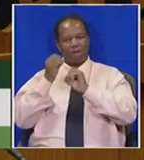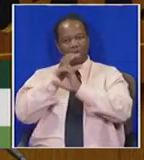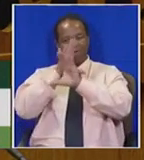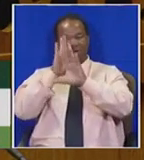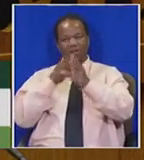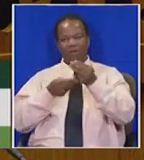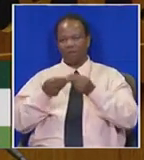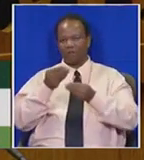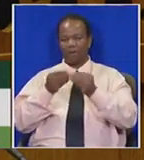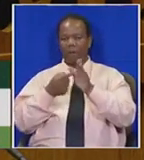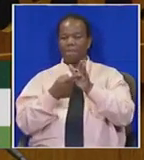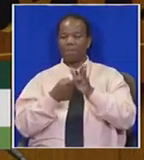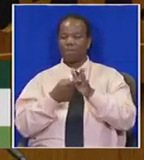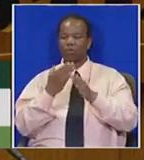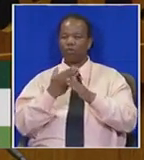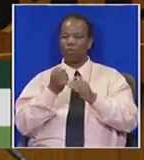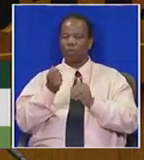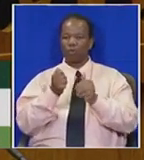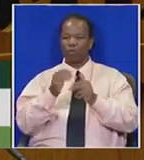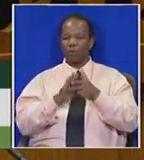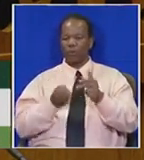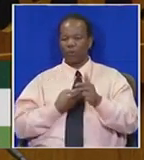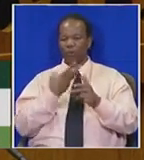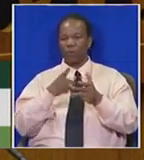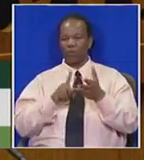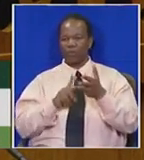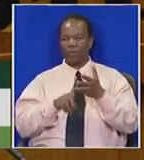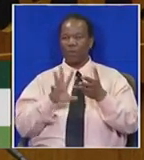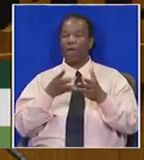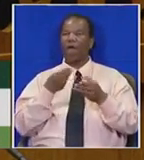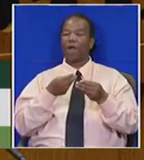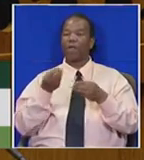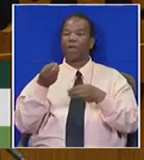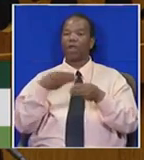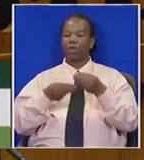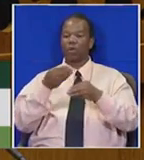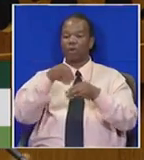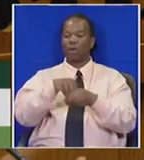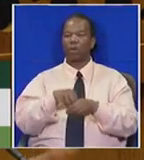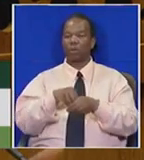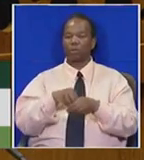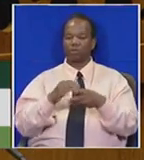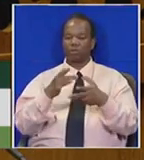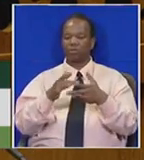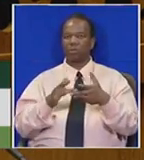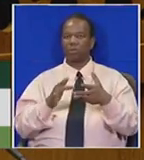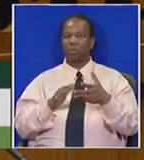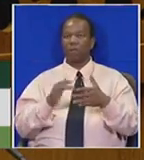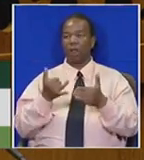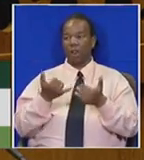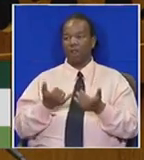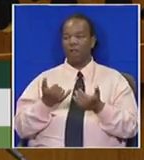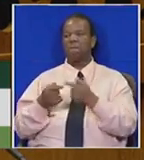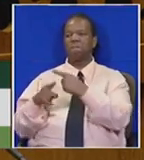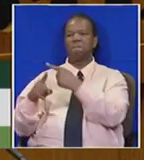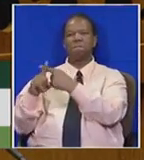that prioritizes jobs, young people, and economic inclusion. There is a new mood of optimism